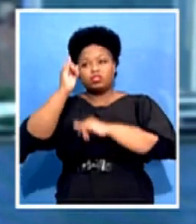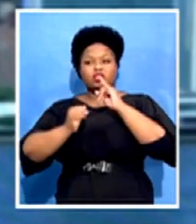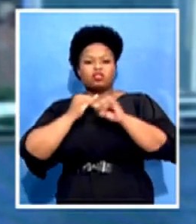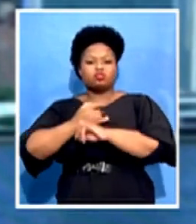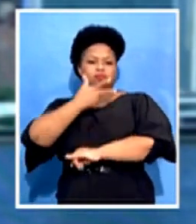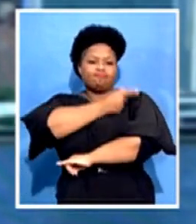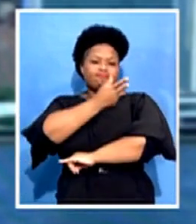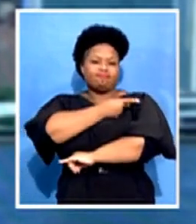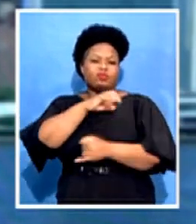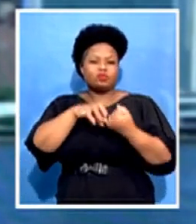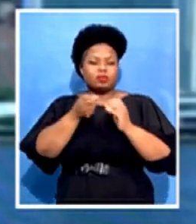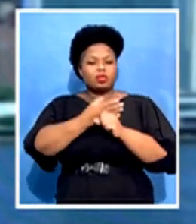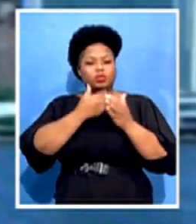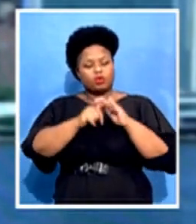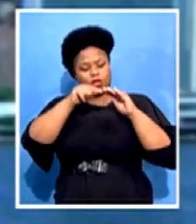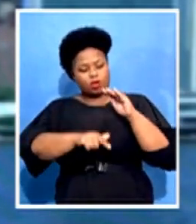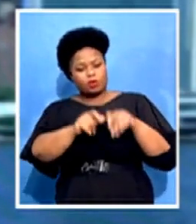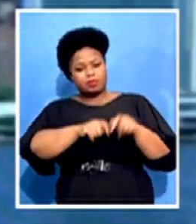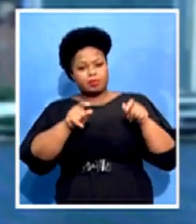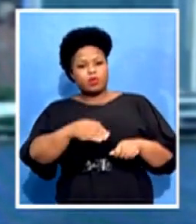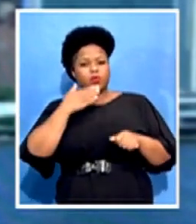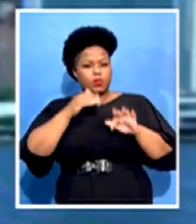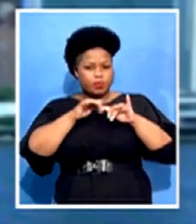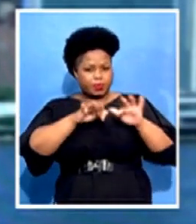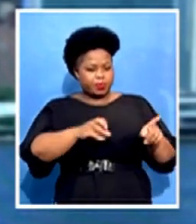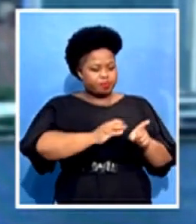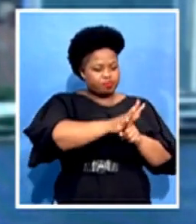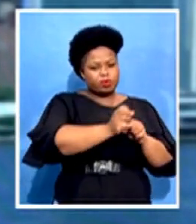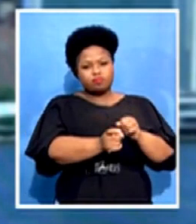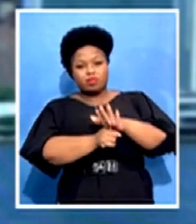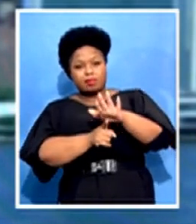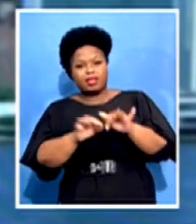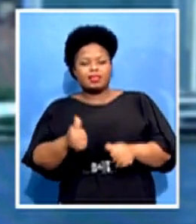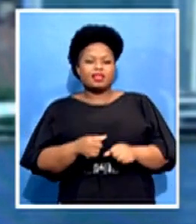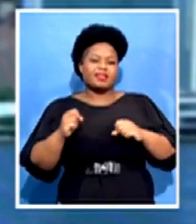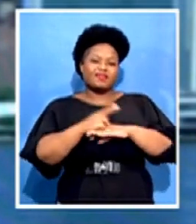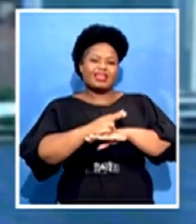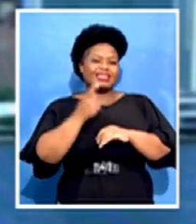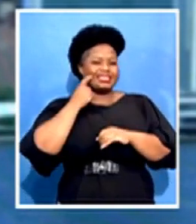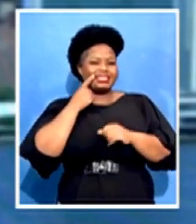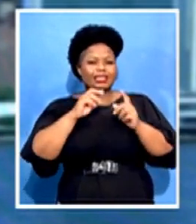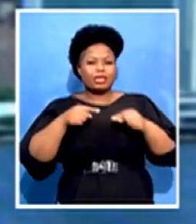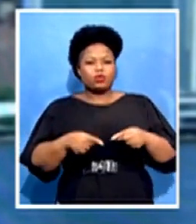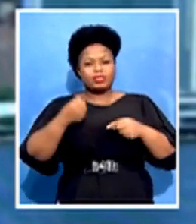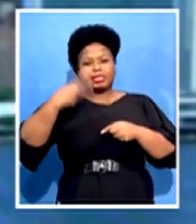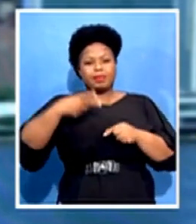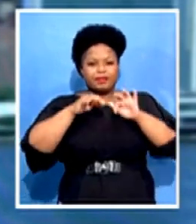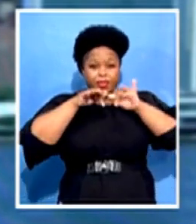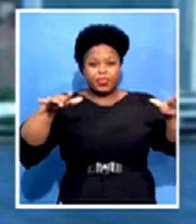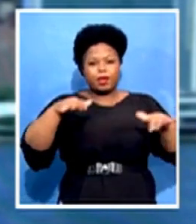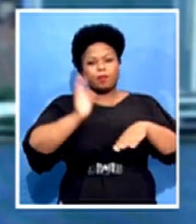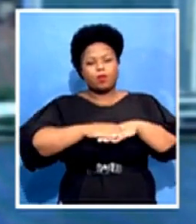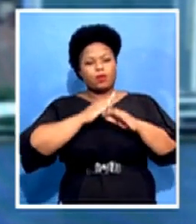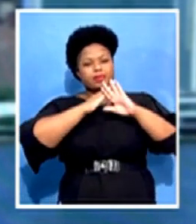of transmissions, giving the virus less chance to mutate and create more vaccine-resistant strains. Sarah